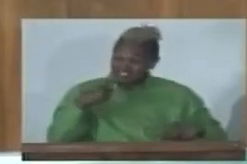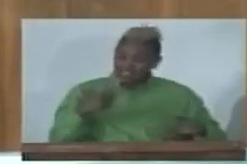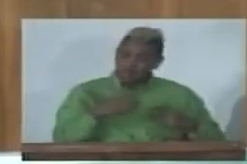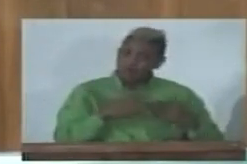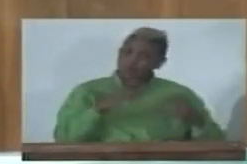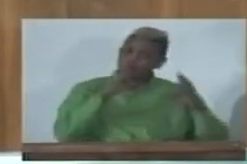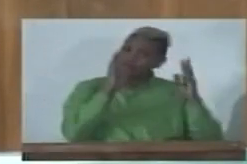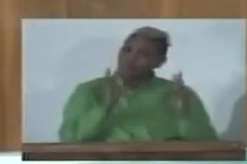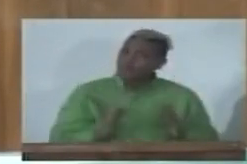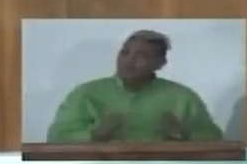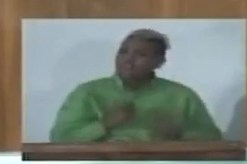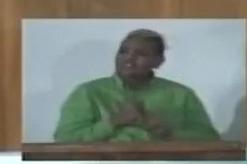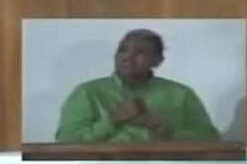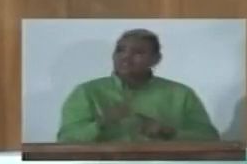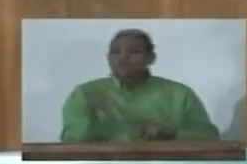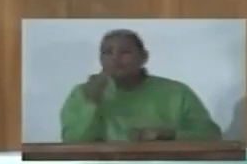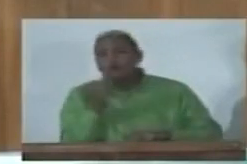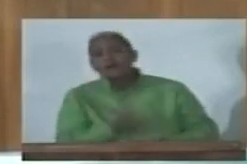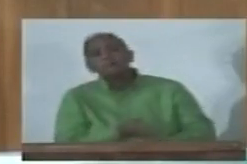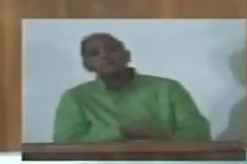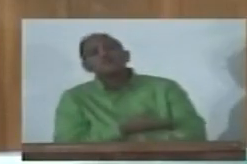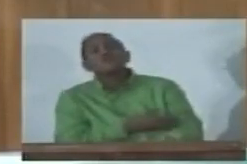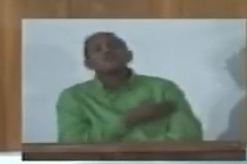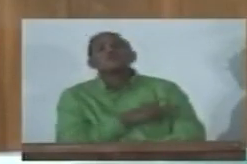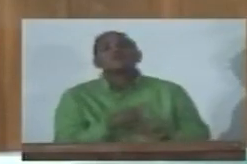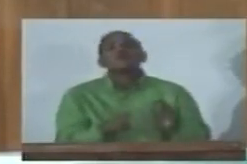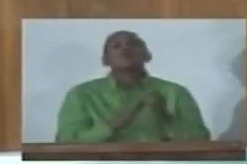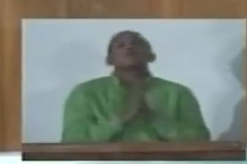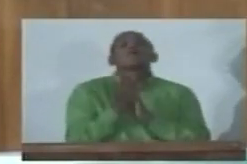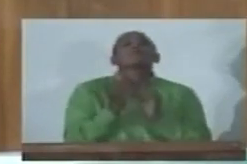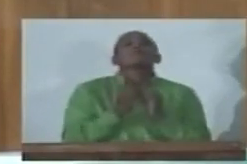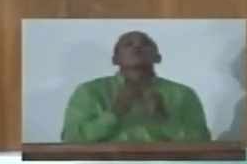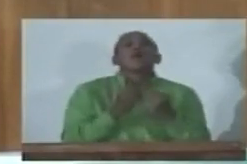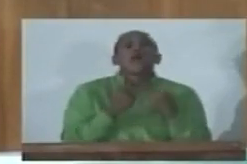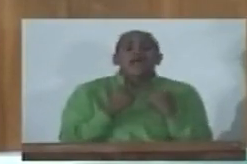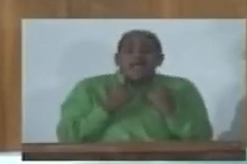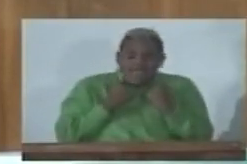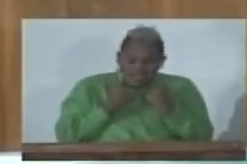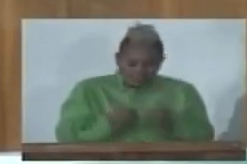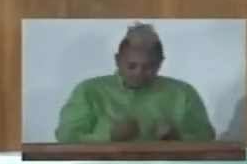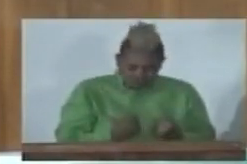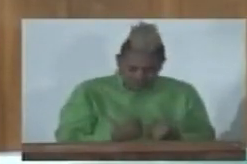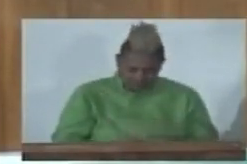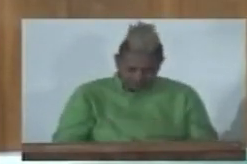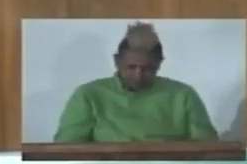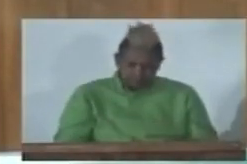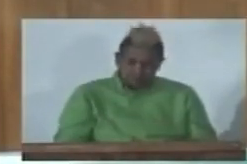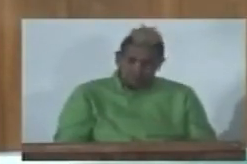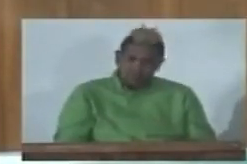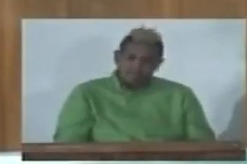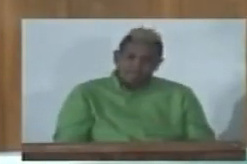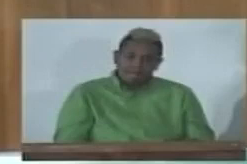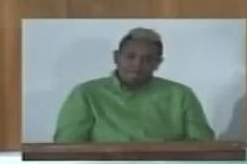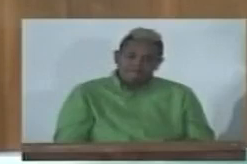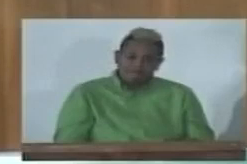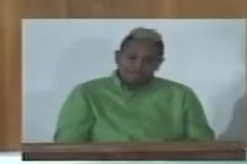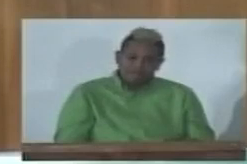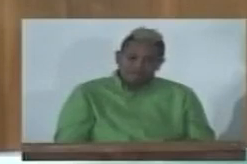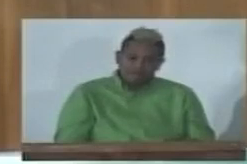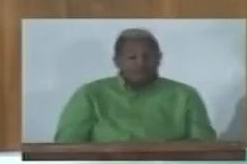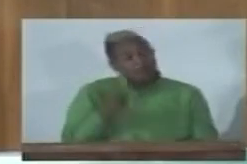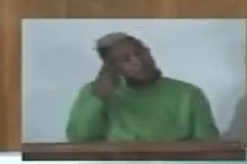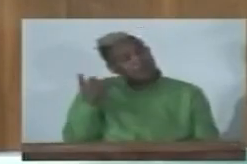conditions are not going to improve, but they're going to become even more extreme. And because we rely so much